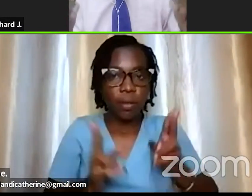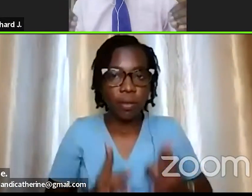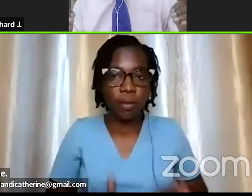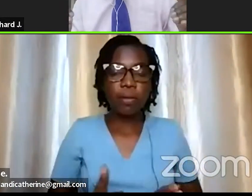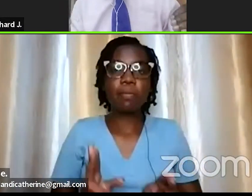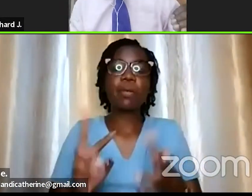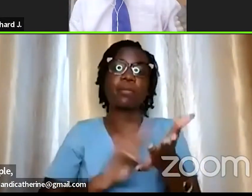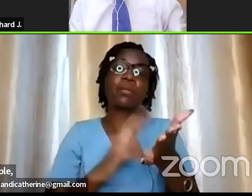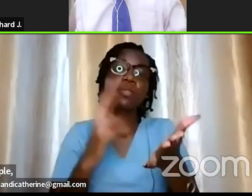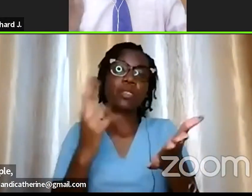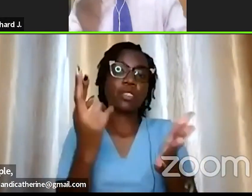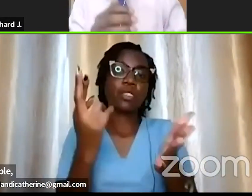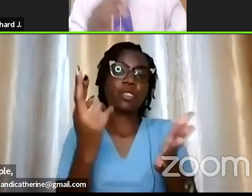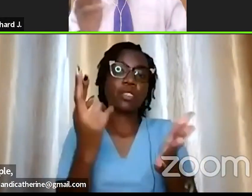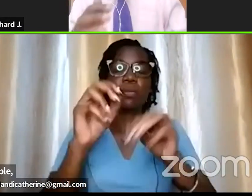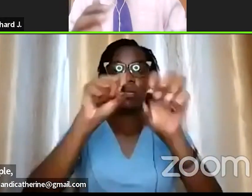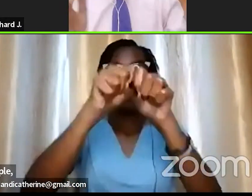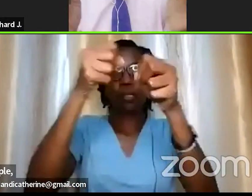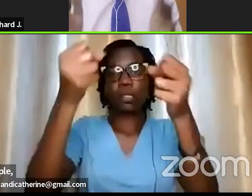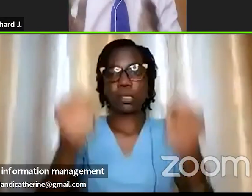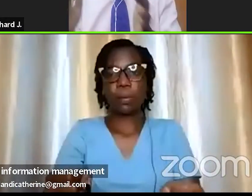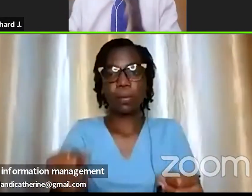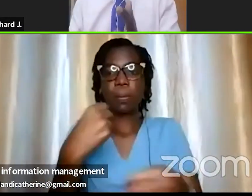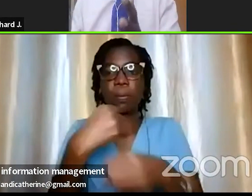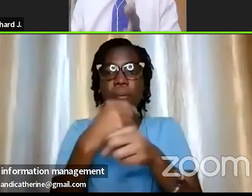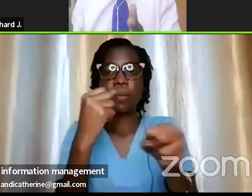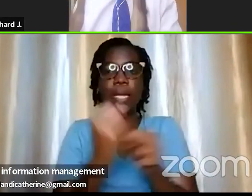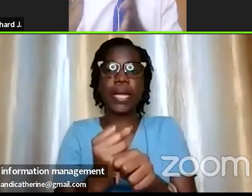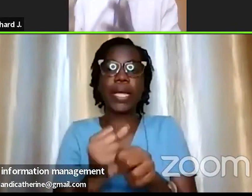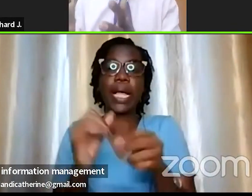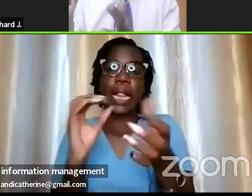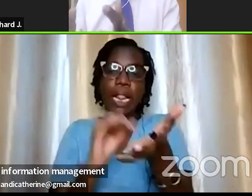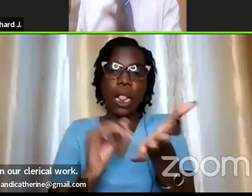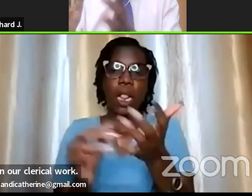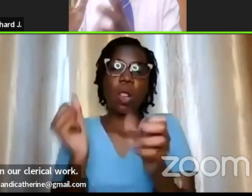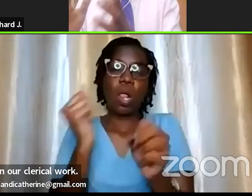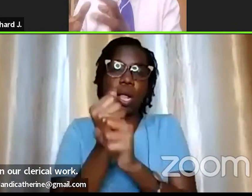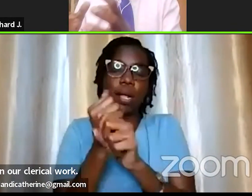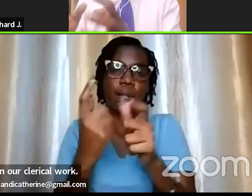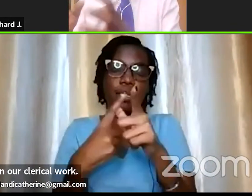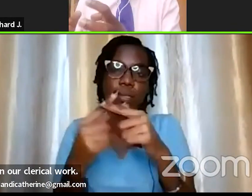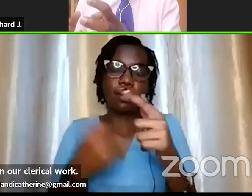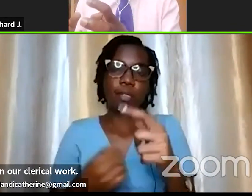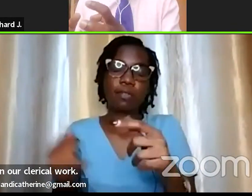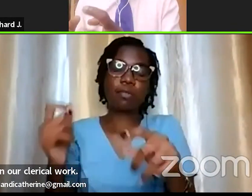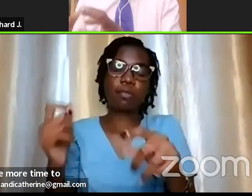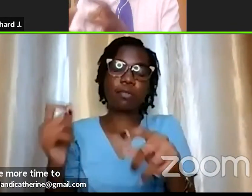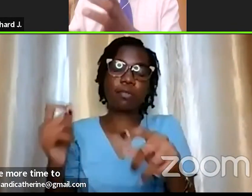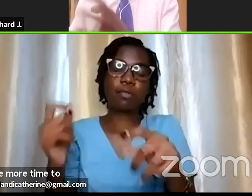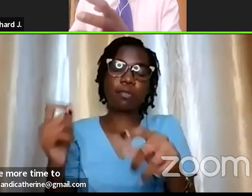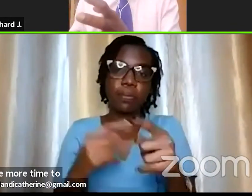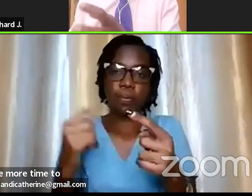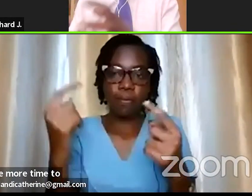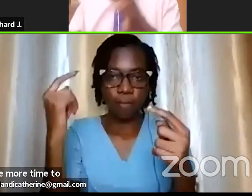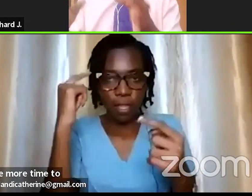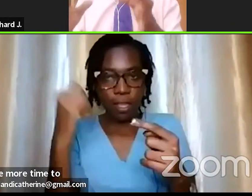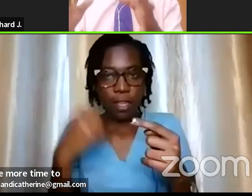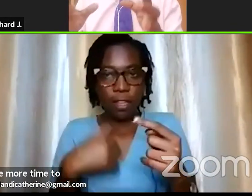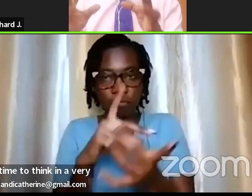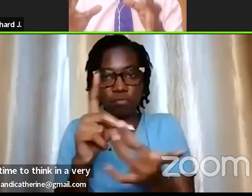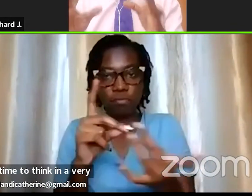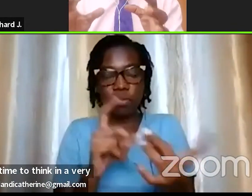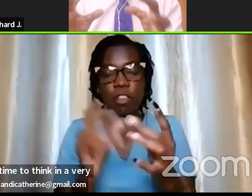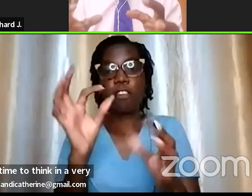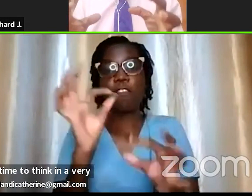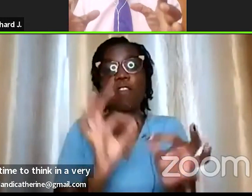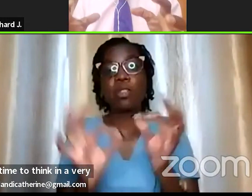lessen our clerical work, so that now we have more time to think in a very strategic fashion. We should